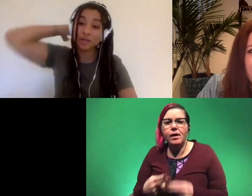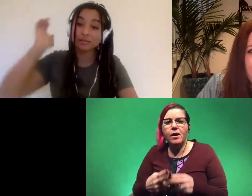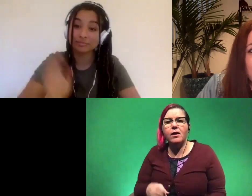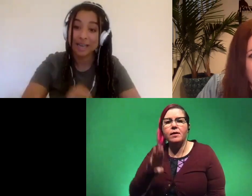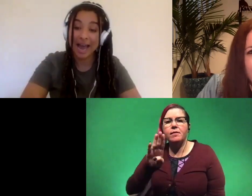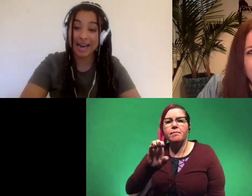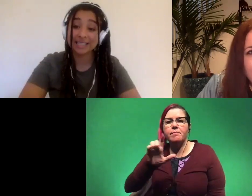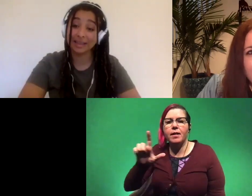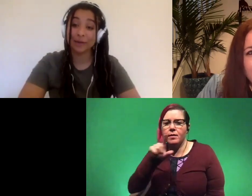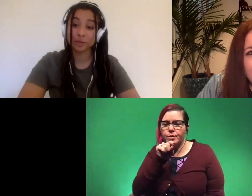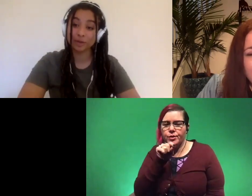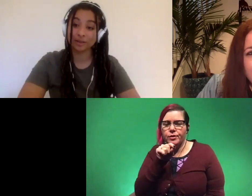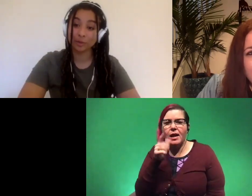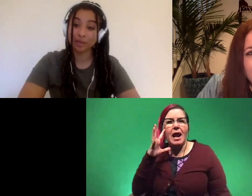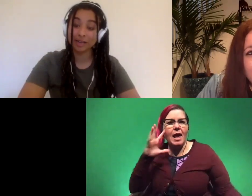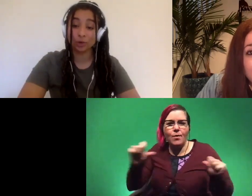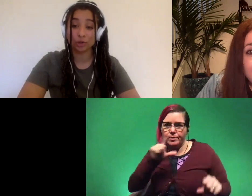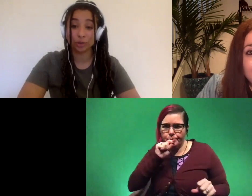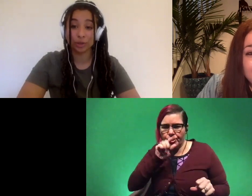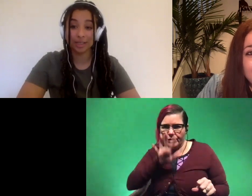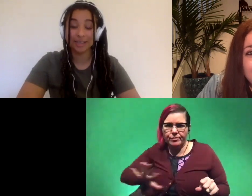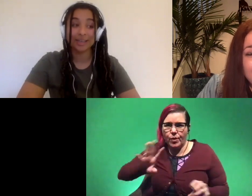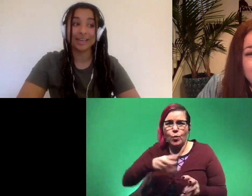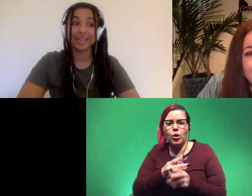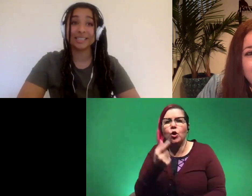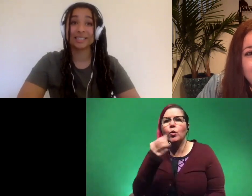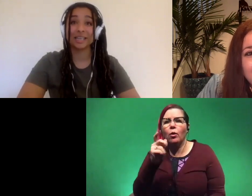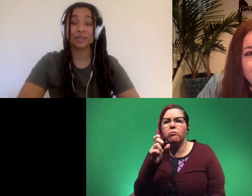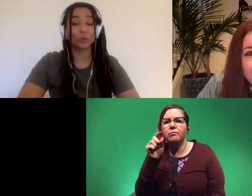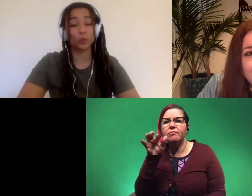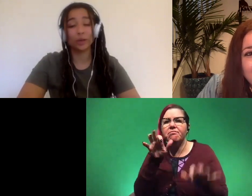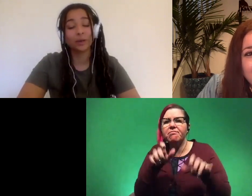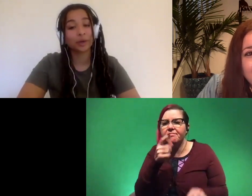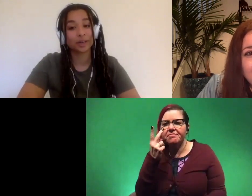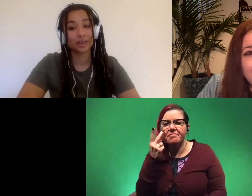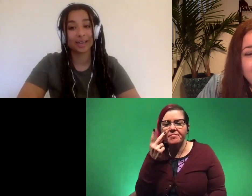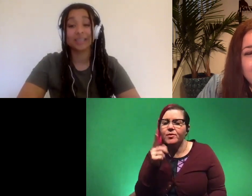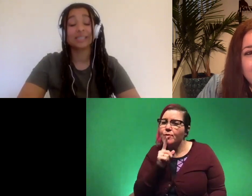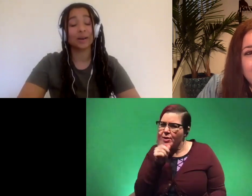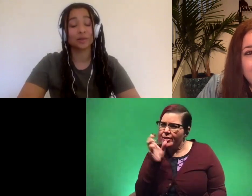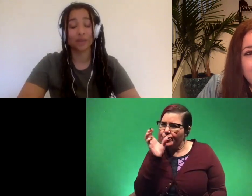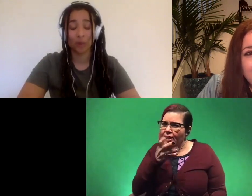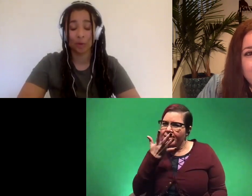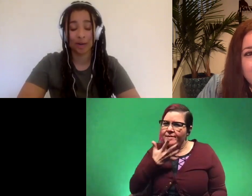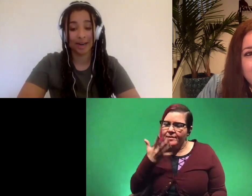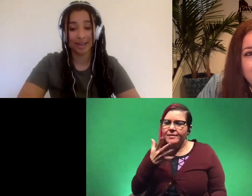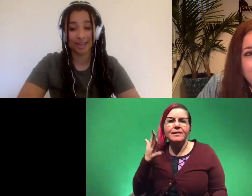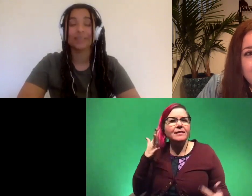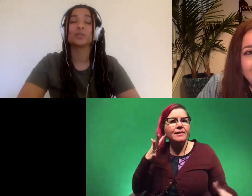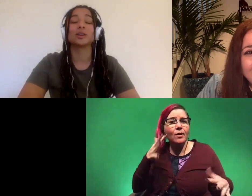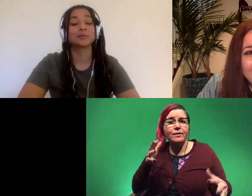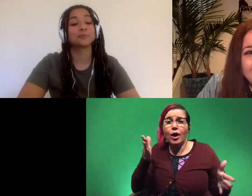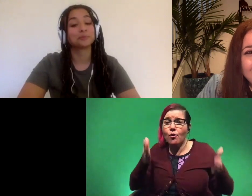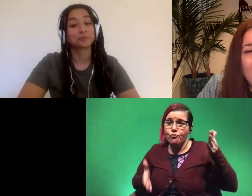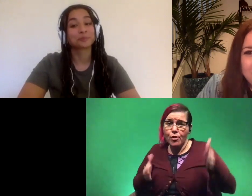bird and it's the loudest bird in the world and you should google it uh it's it's really weird looking it sounds like a robot alien